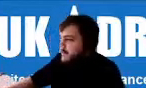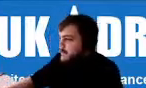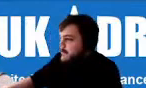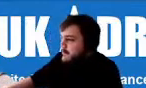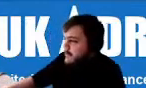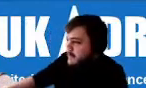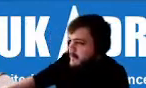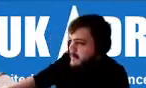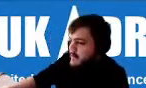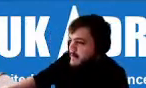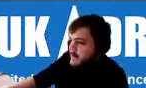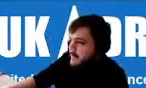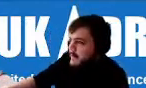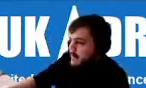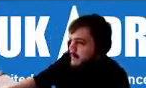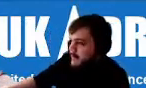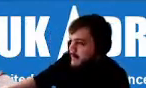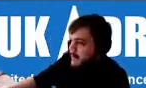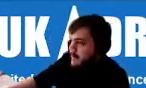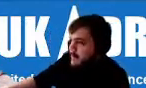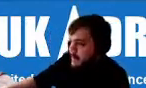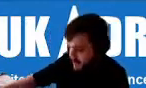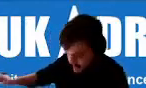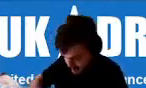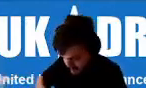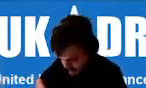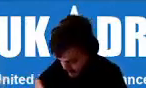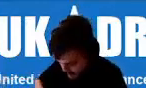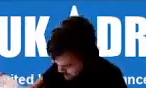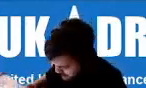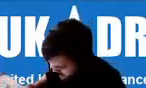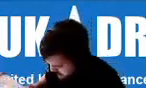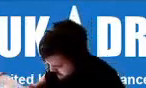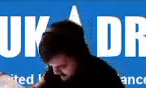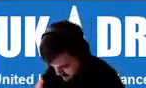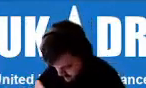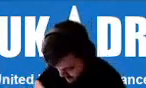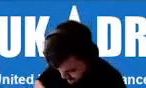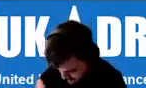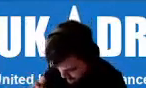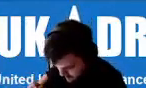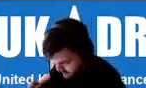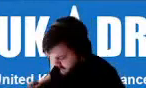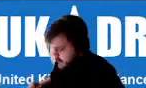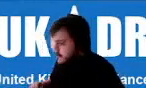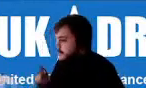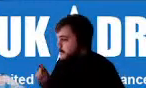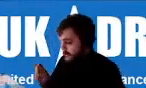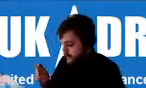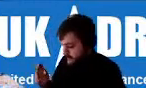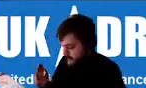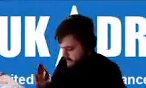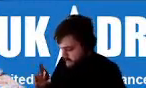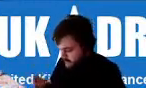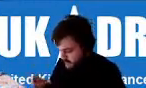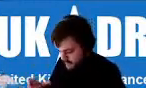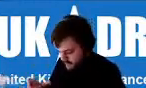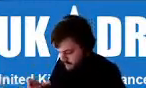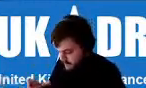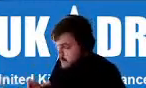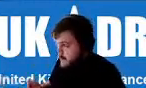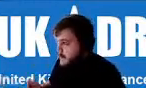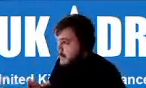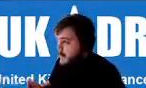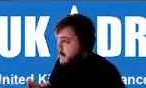buy something, and I was quite scared looking at it. We have one